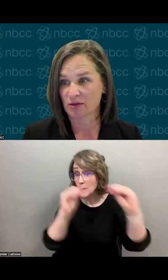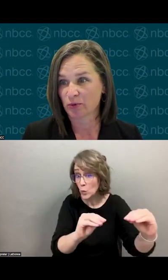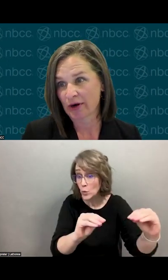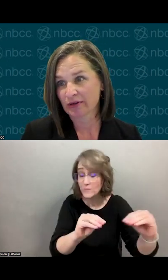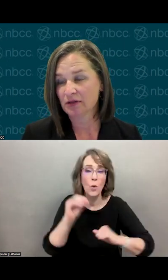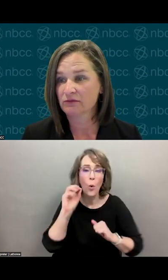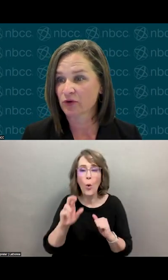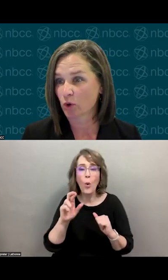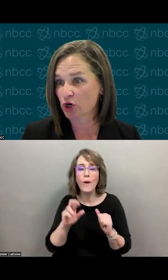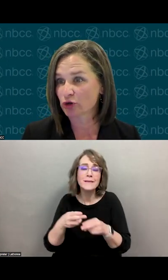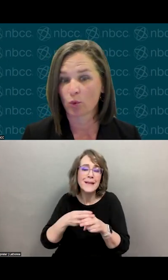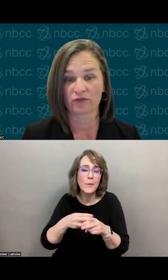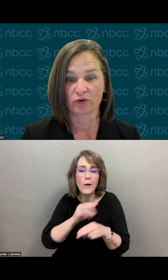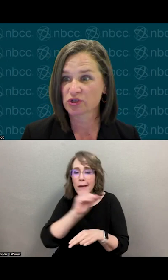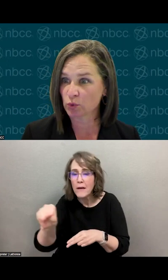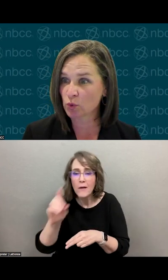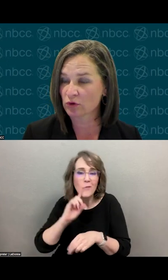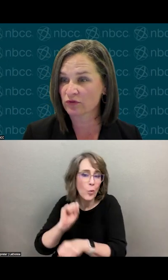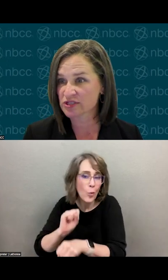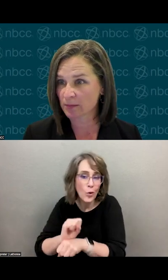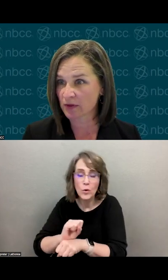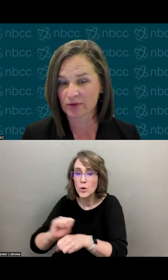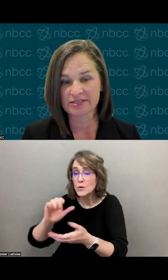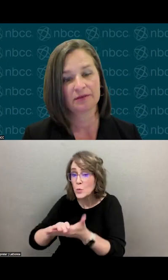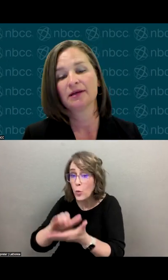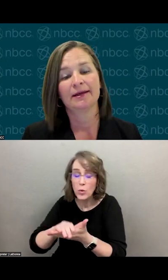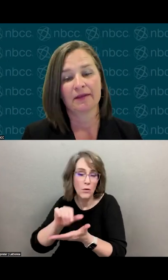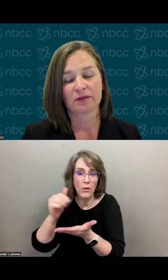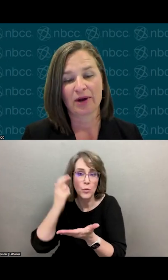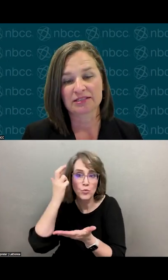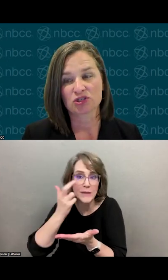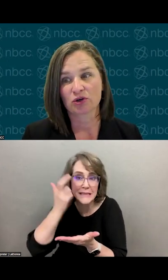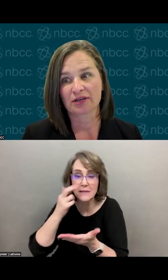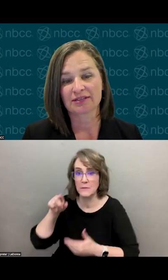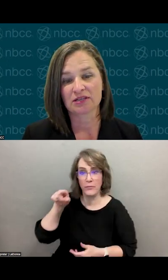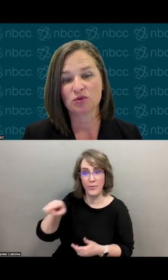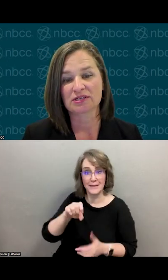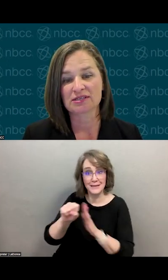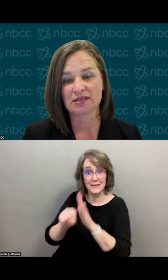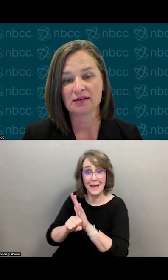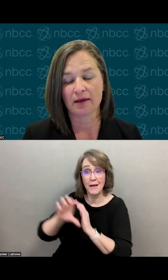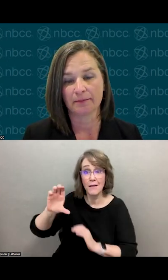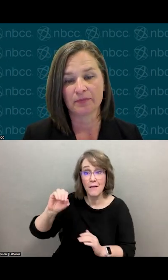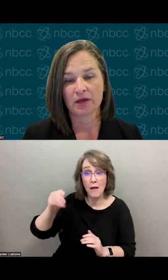state temporarily for work or for school or for some other reason, that the practitioner could continue to see them